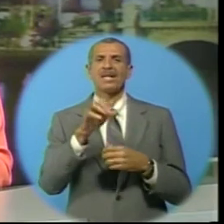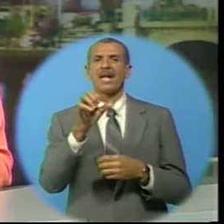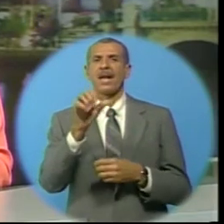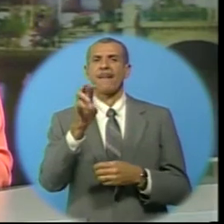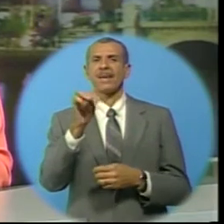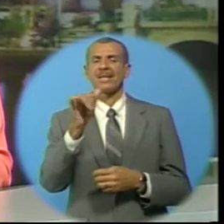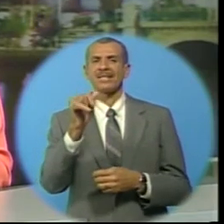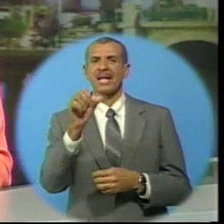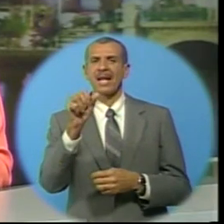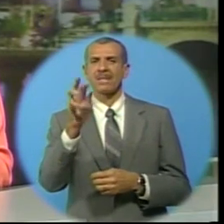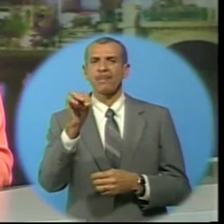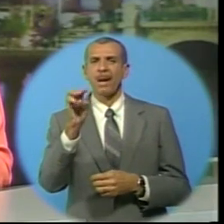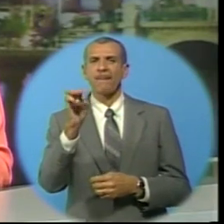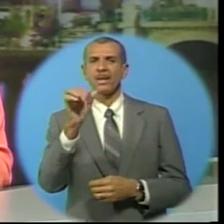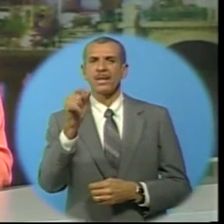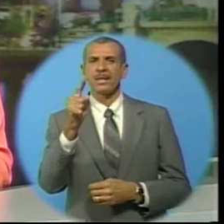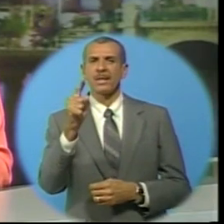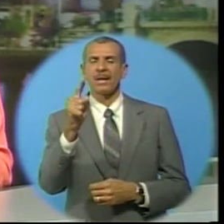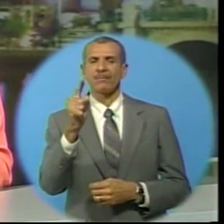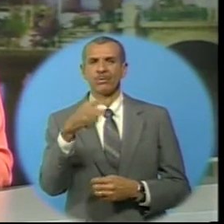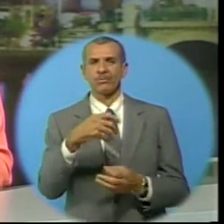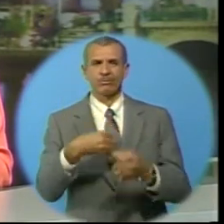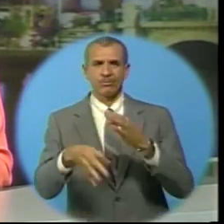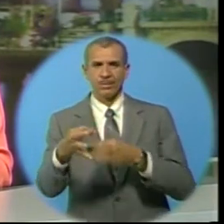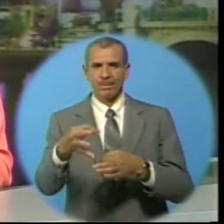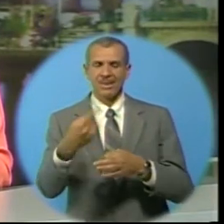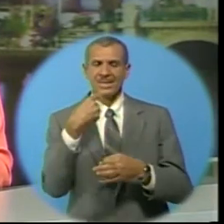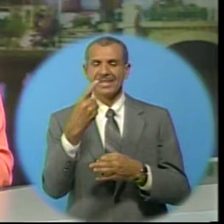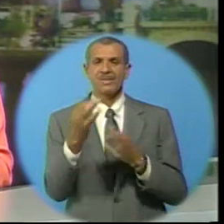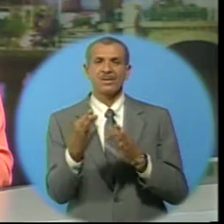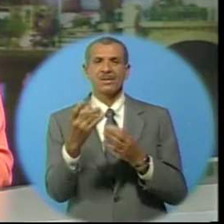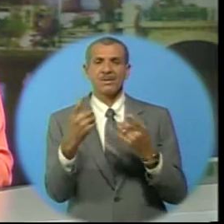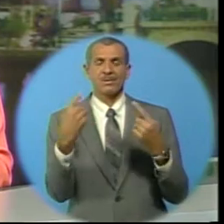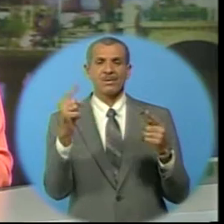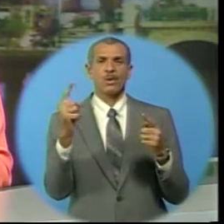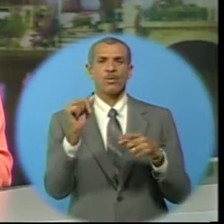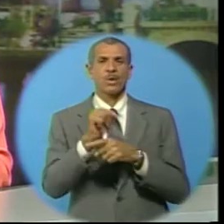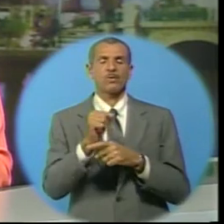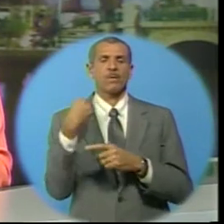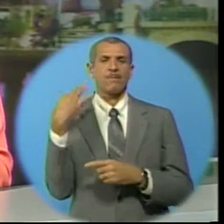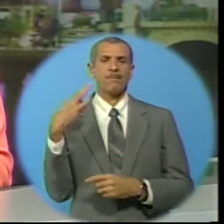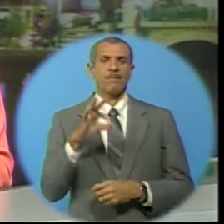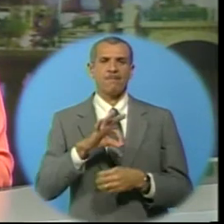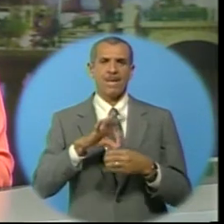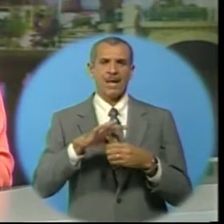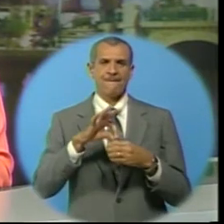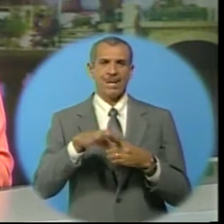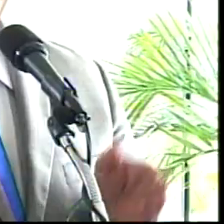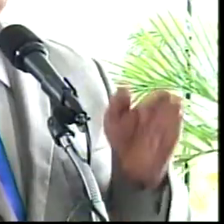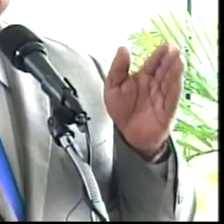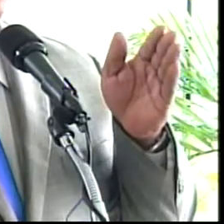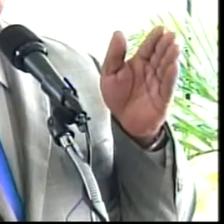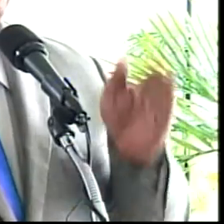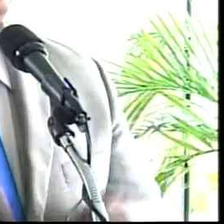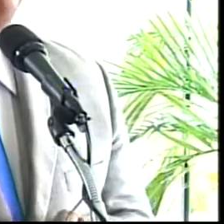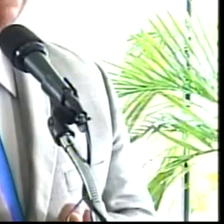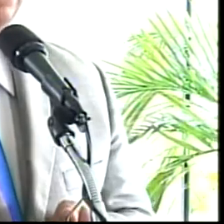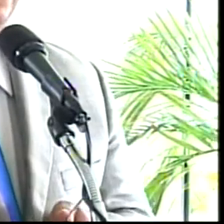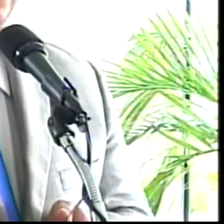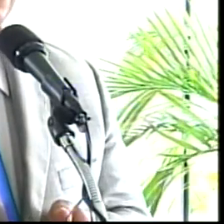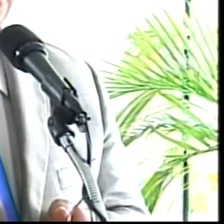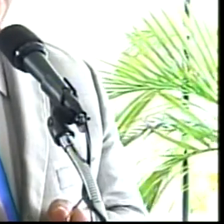meter replacement programs. Once achieved, he says workers should reap some of the benefits. I do not